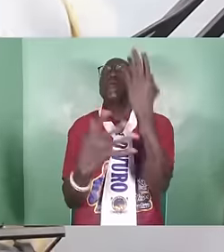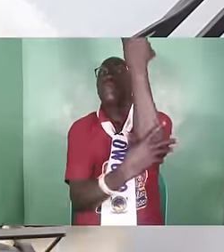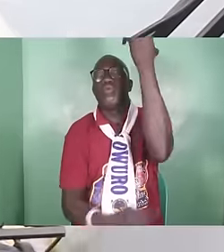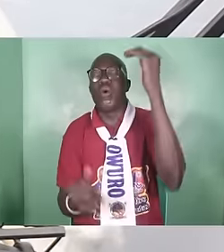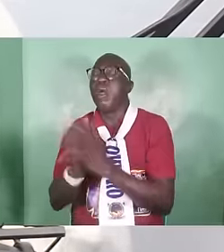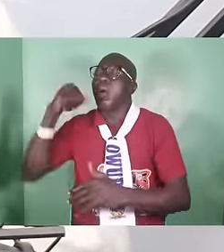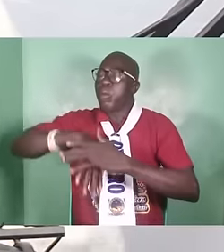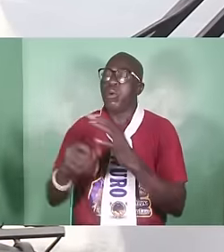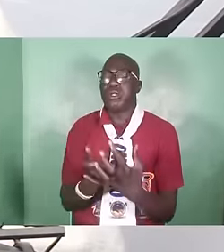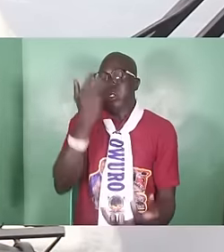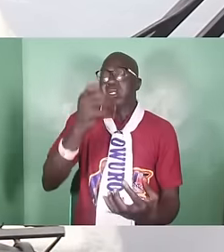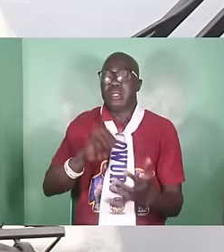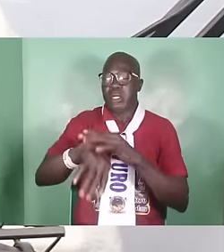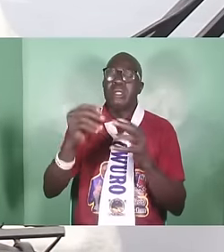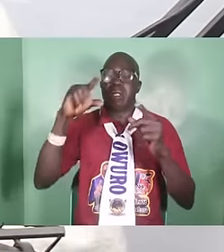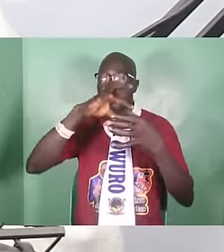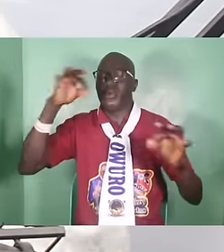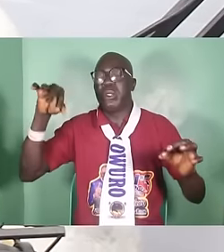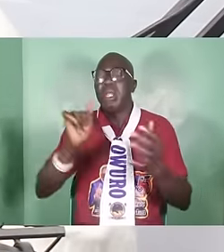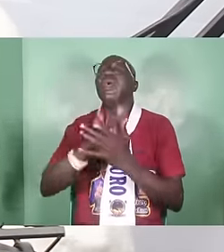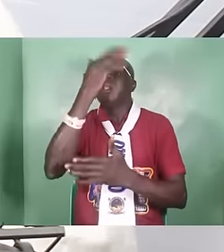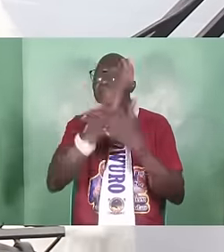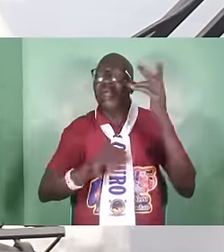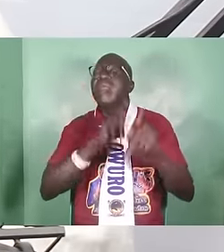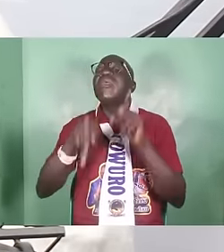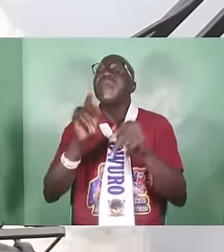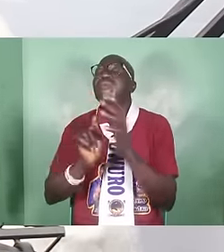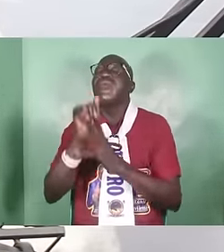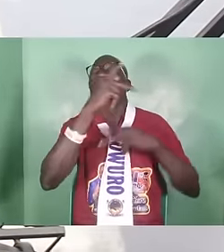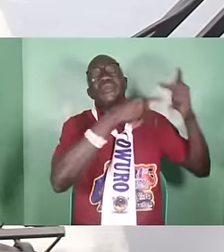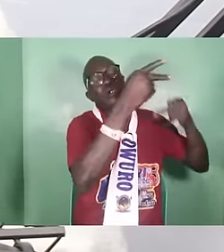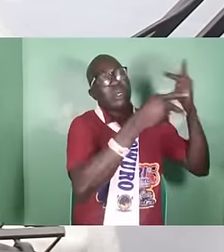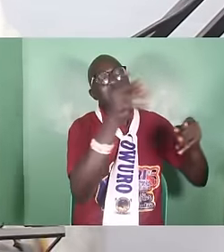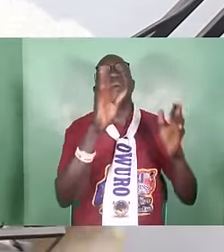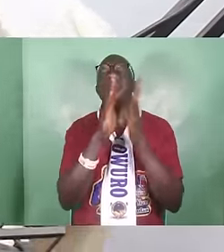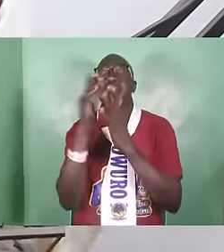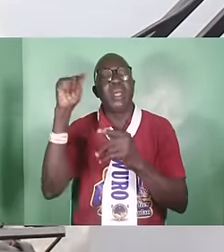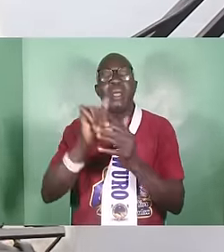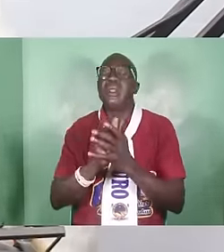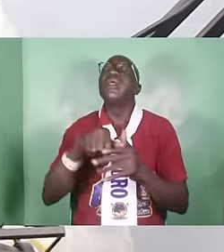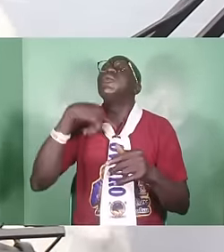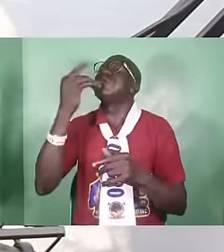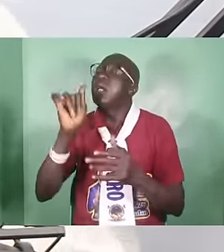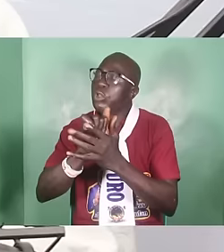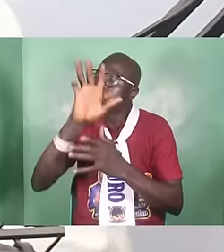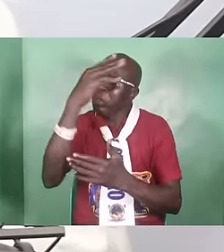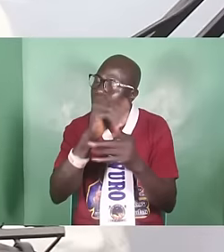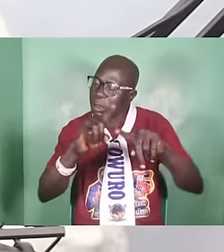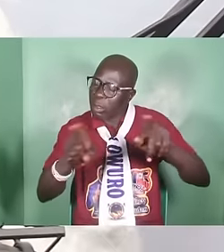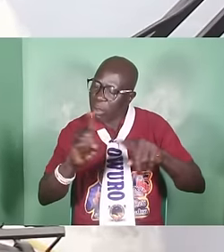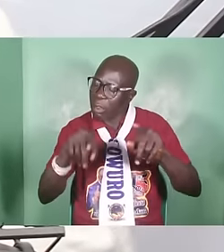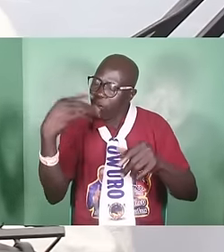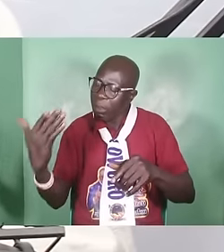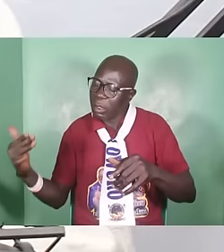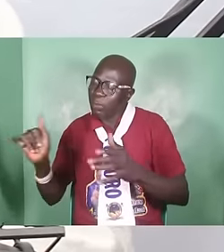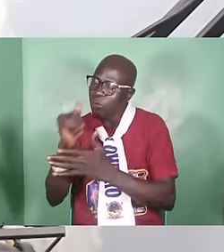going to say, oh, no, but they are rich in the spirit. Tell one about Badura for. Give the visionary a prayer for them. One about Sonny Ruru for. They will tell you different things. And the